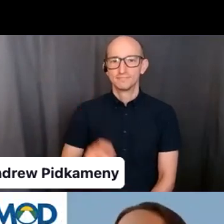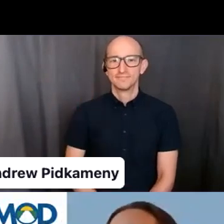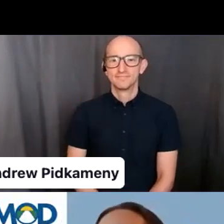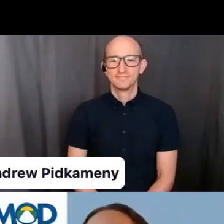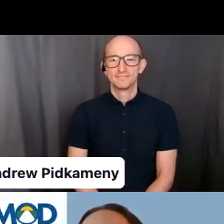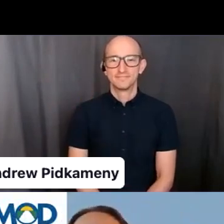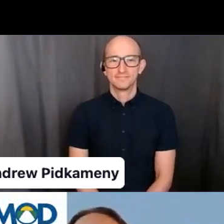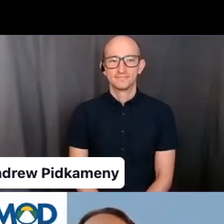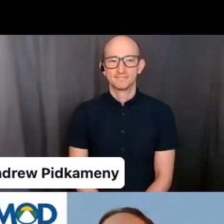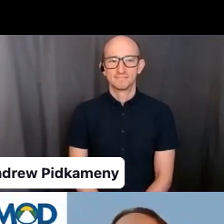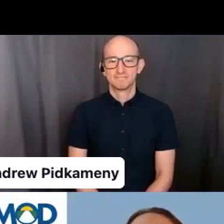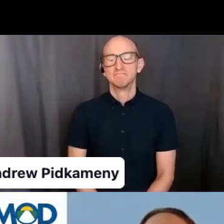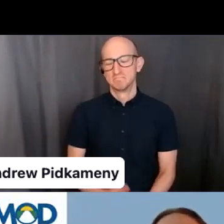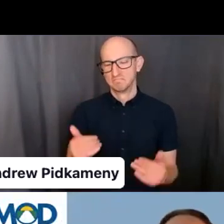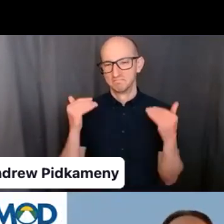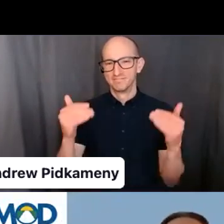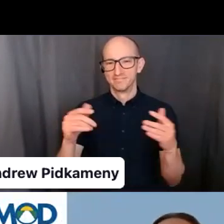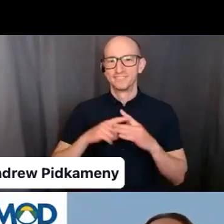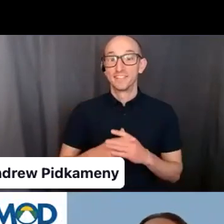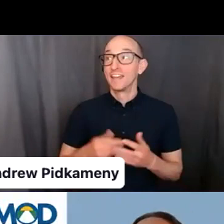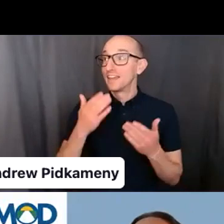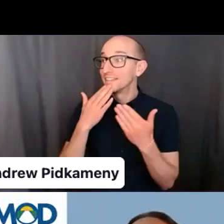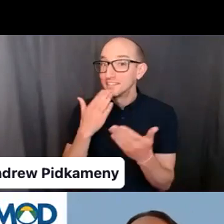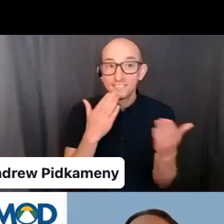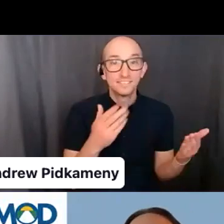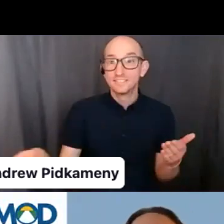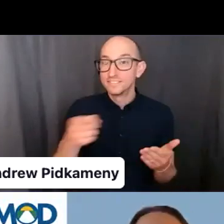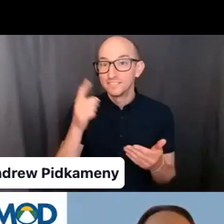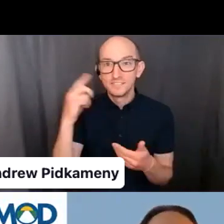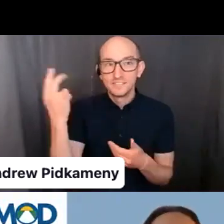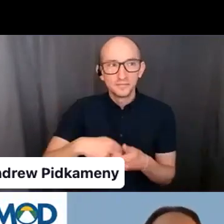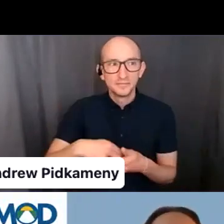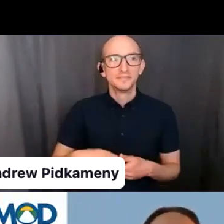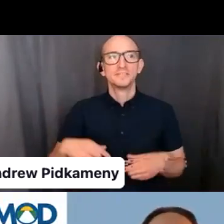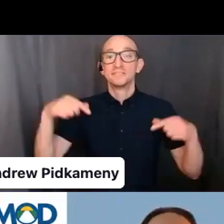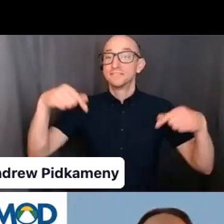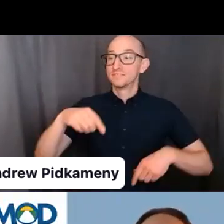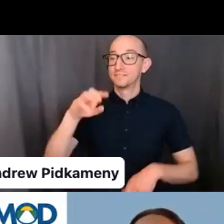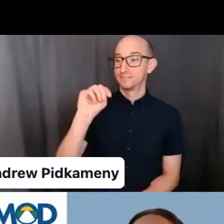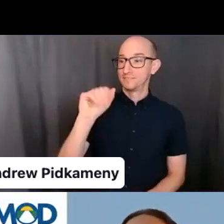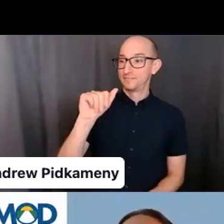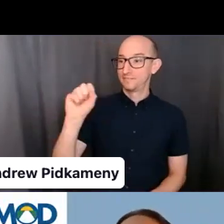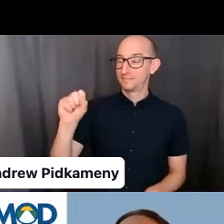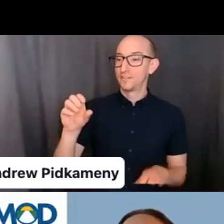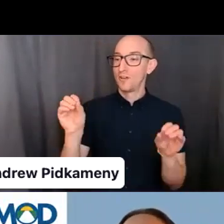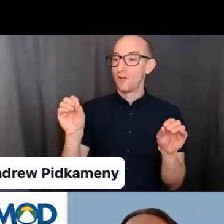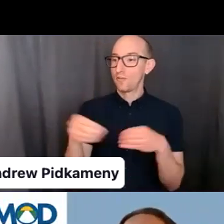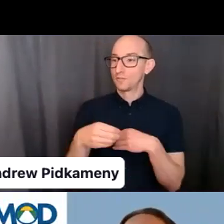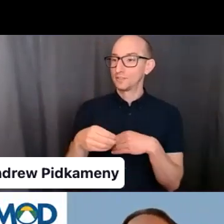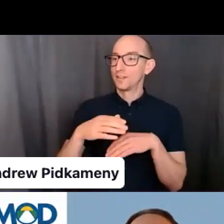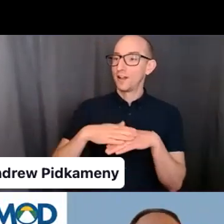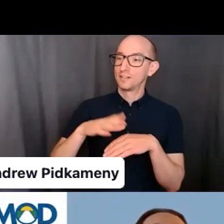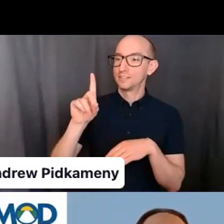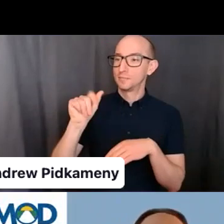let's get started now. Thank you everyone for joining us for the Massachusetts Office on Disability's